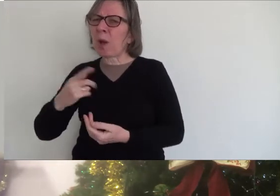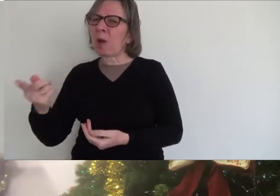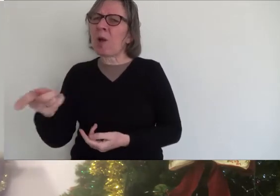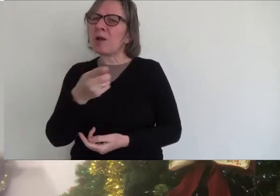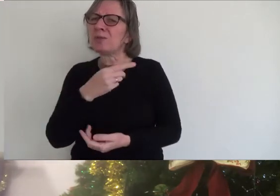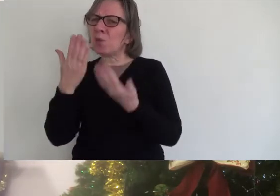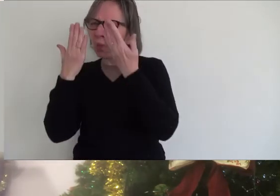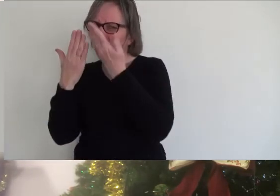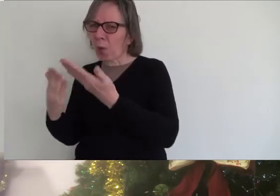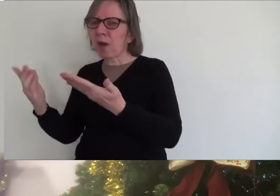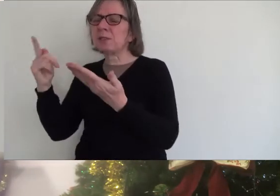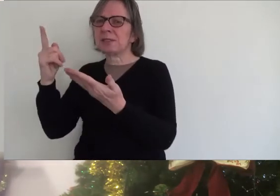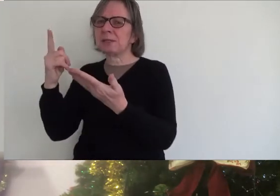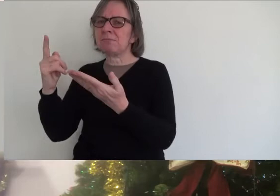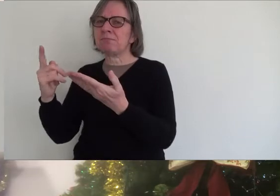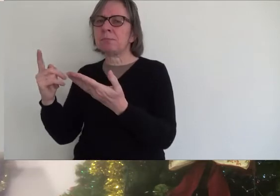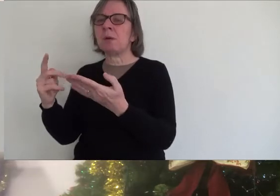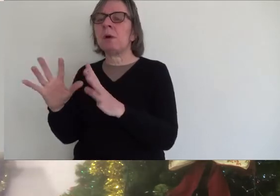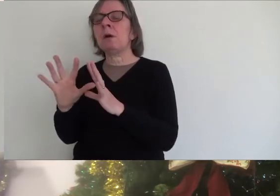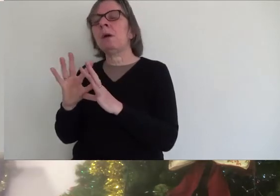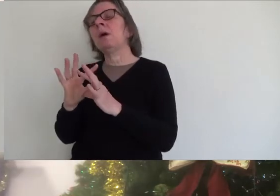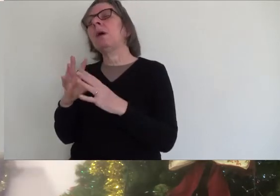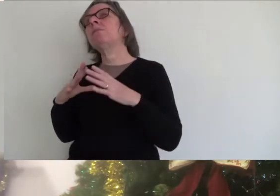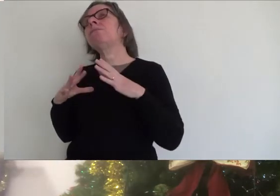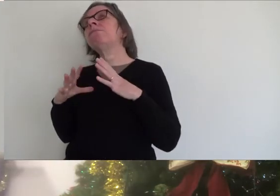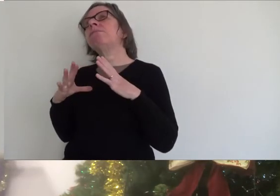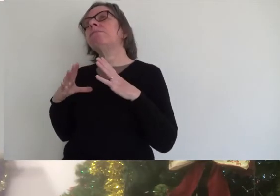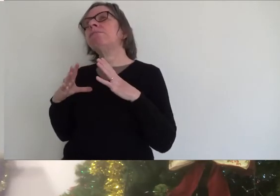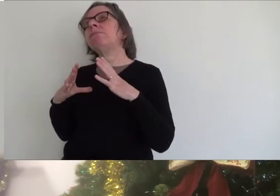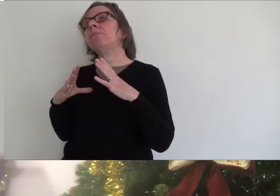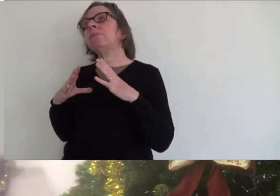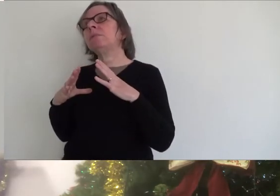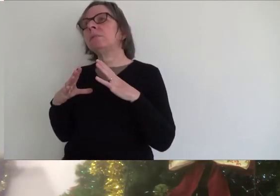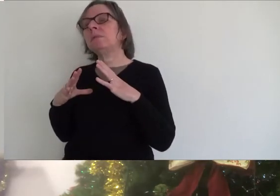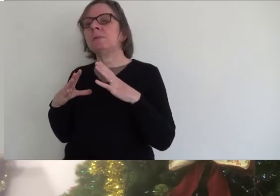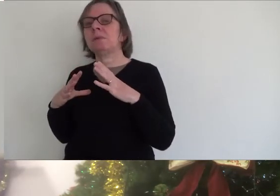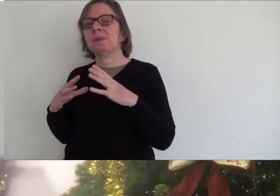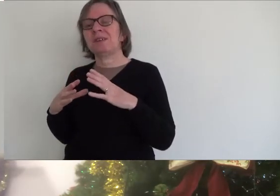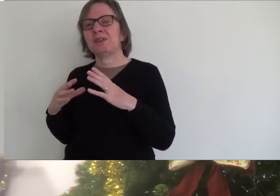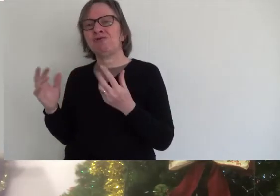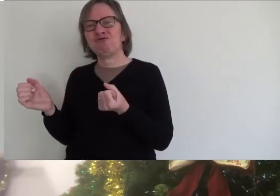to rest in his presence, to renew our strength for the days that are to come.